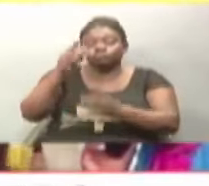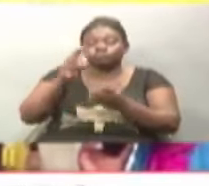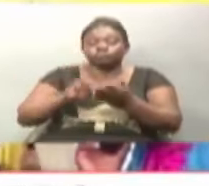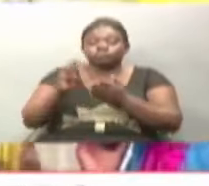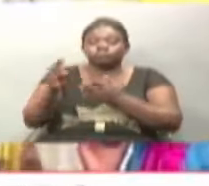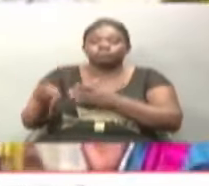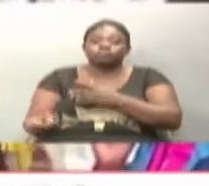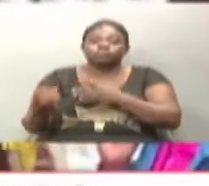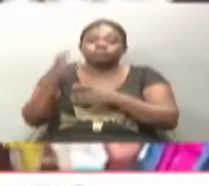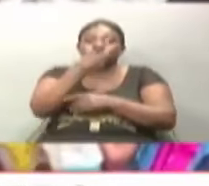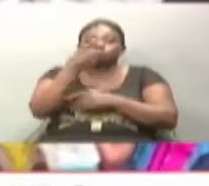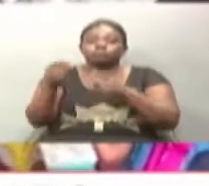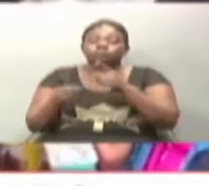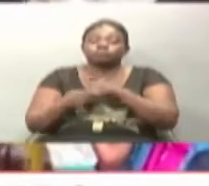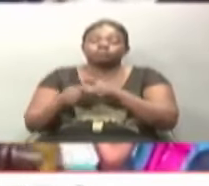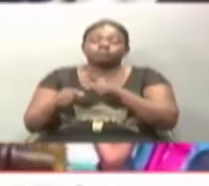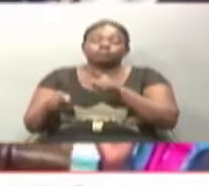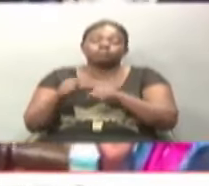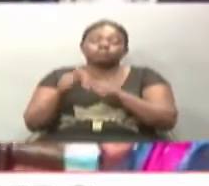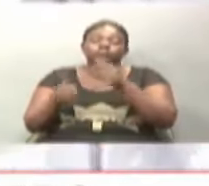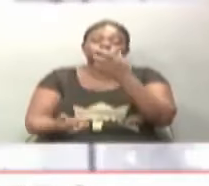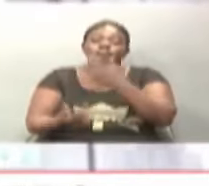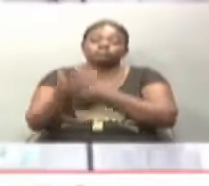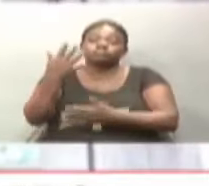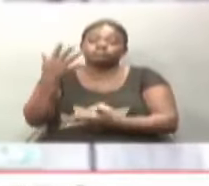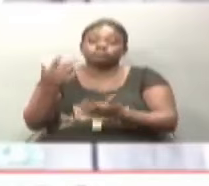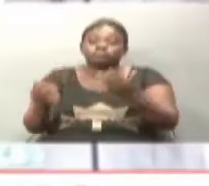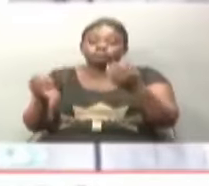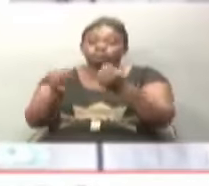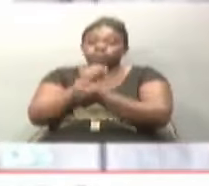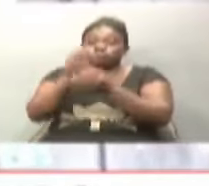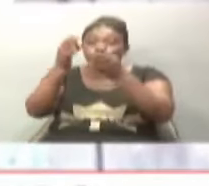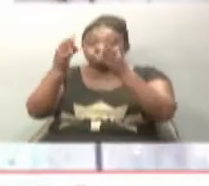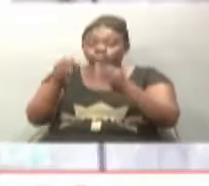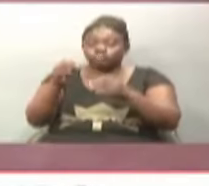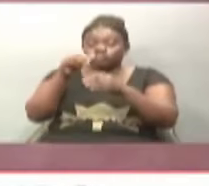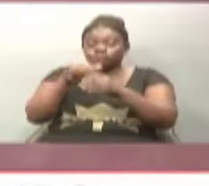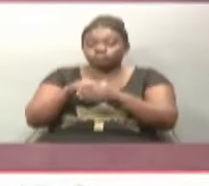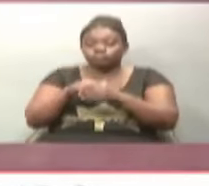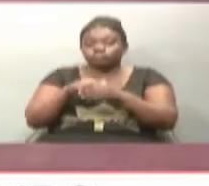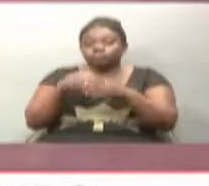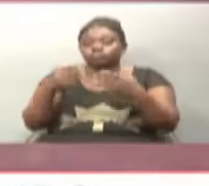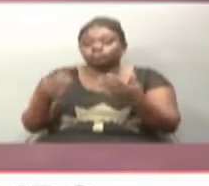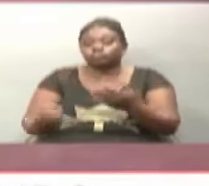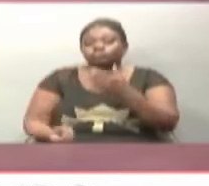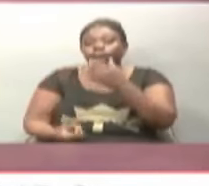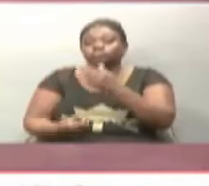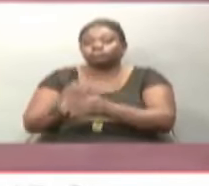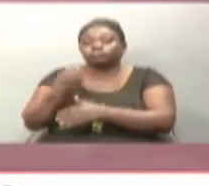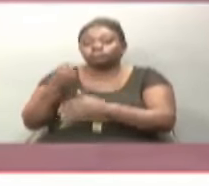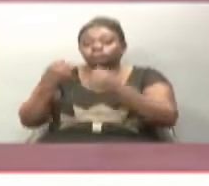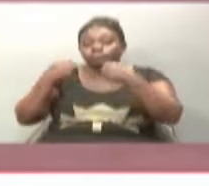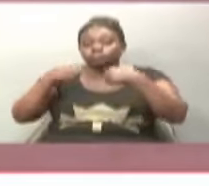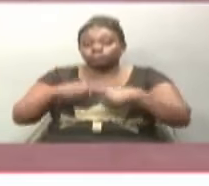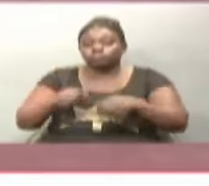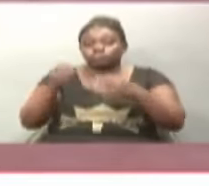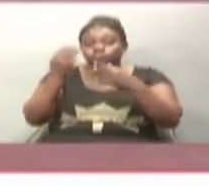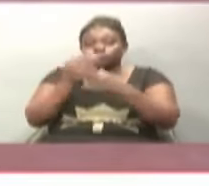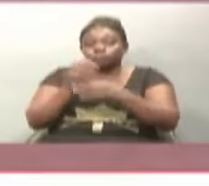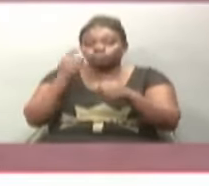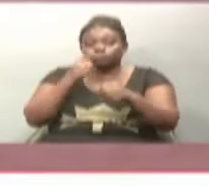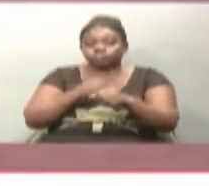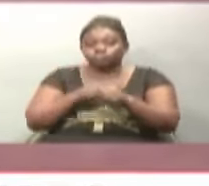amasasi n'okugiteekera omuliro ogwokyeza ebiwandiiko n'ebintu ebirala byonna ebigibaddemu. Obulumbaganyi buno bukoleddwa wakati